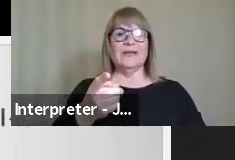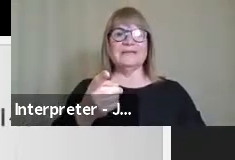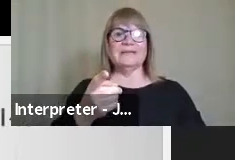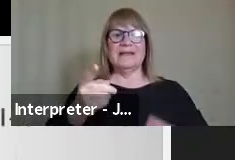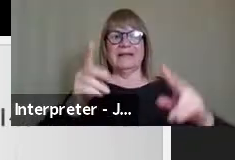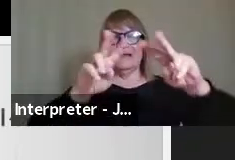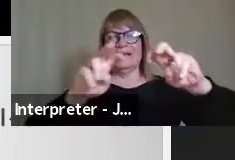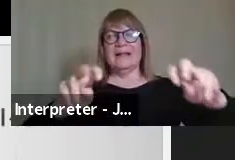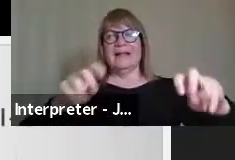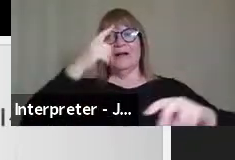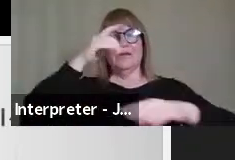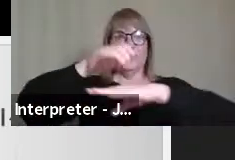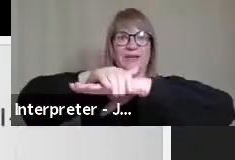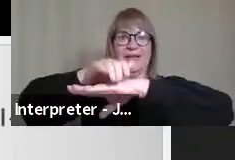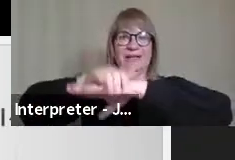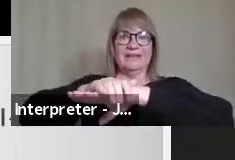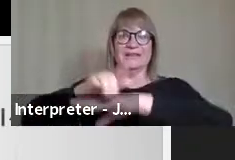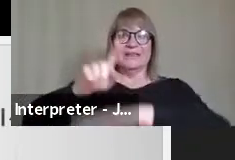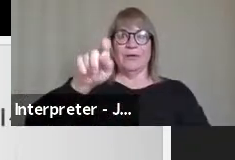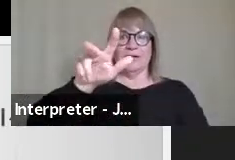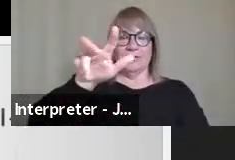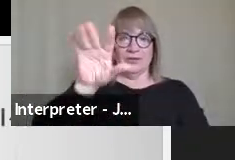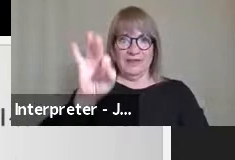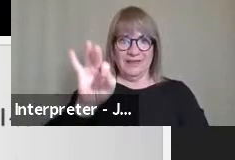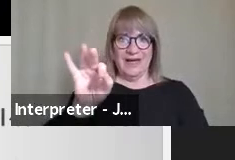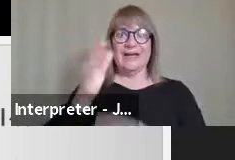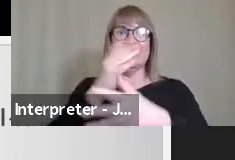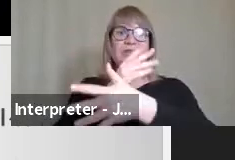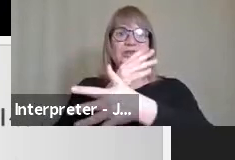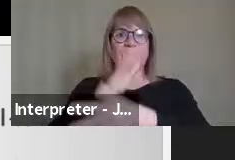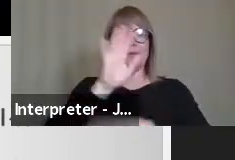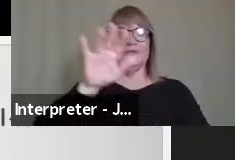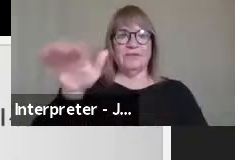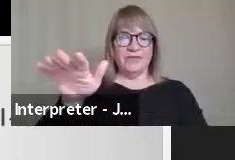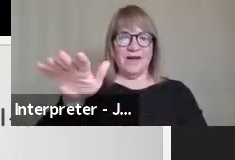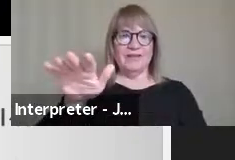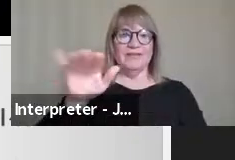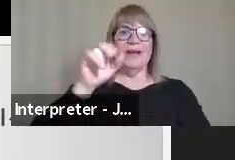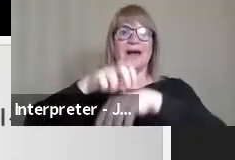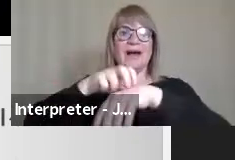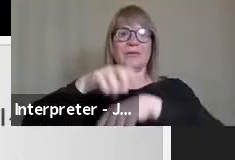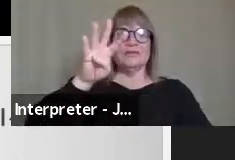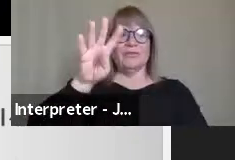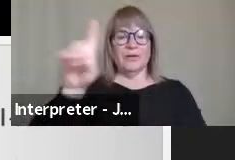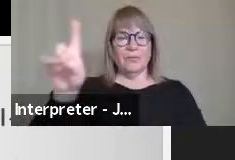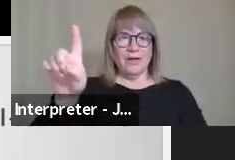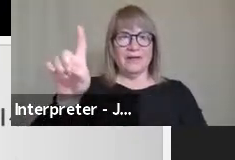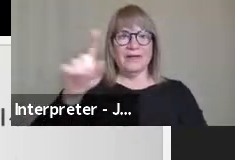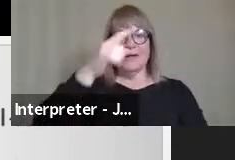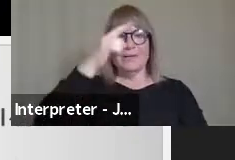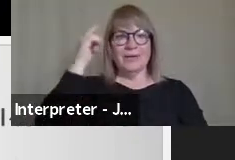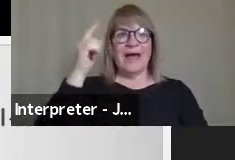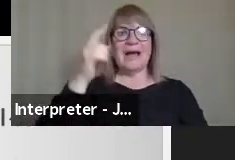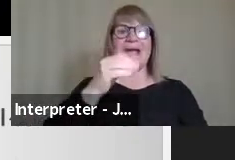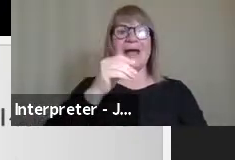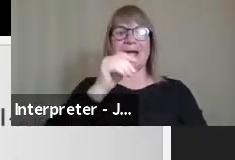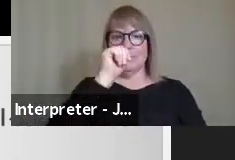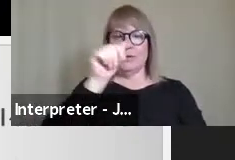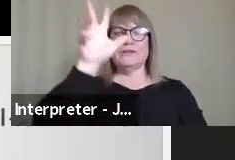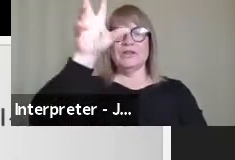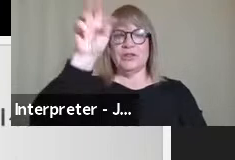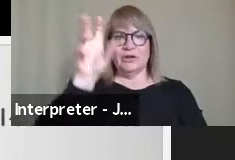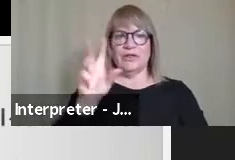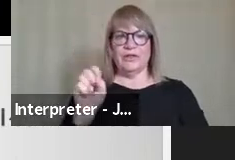it was 139 patients german it was 55 patients irish 41 black and polish were each at